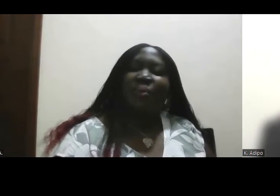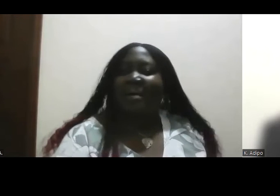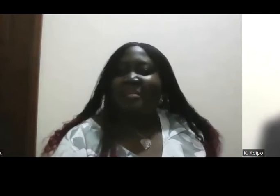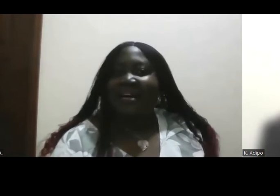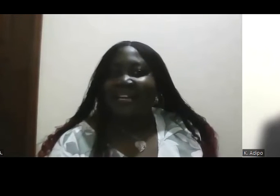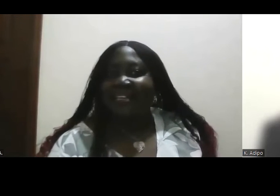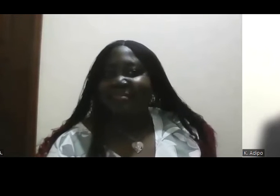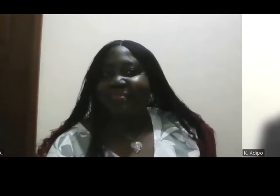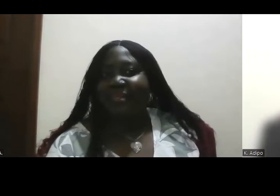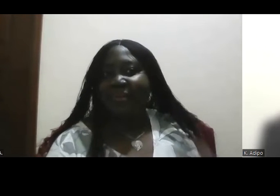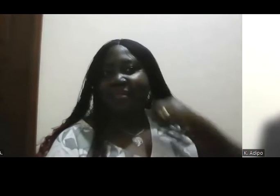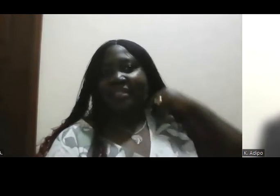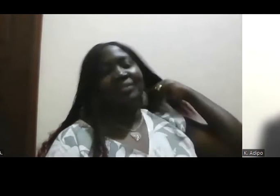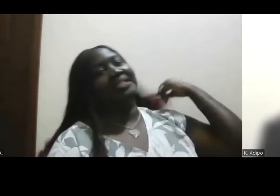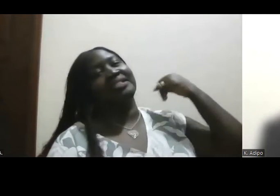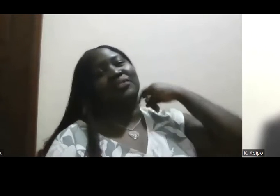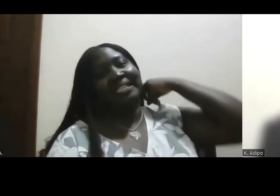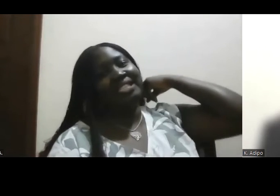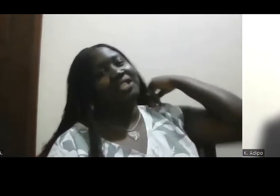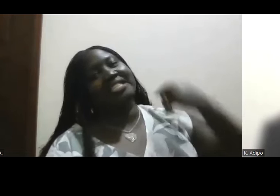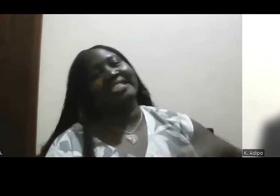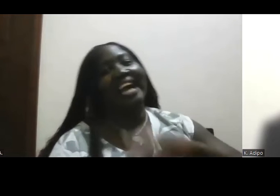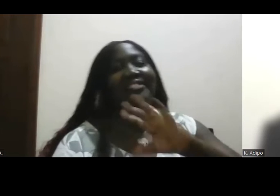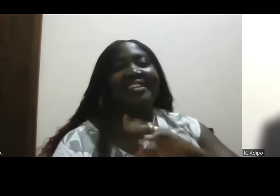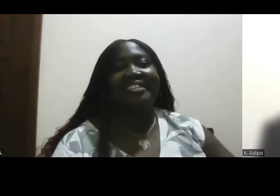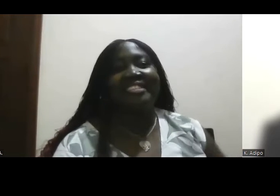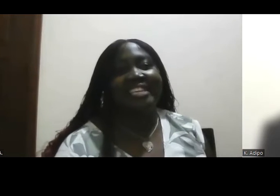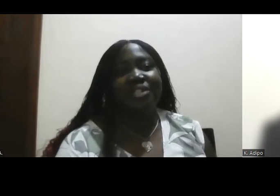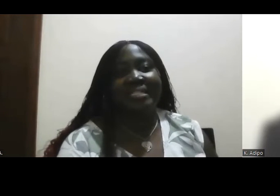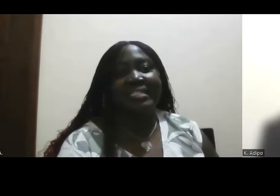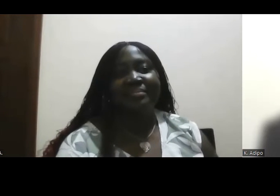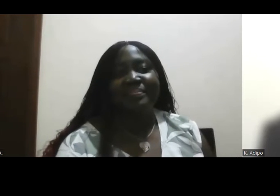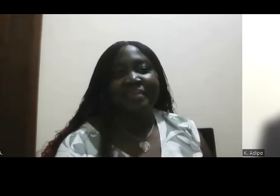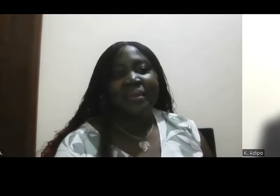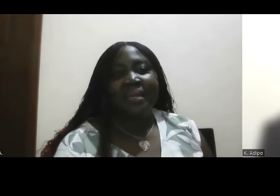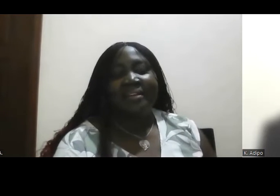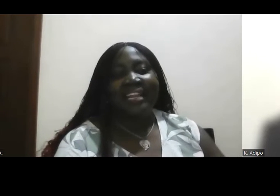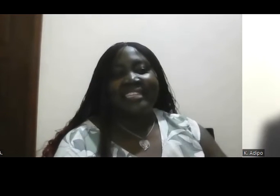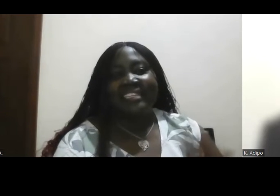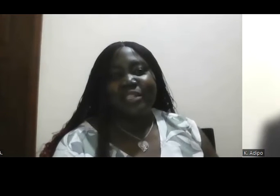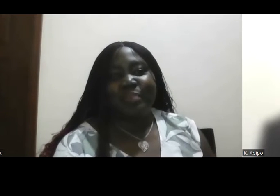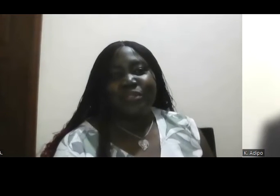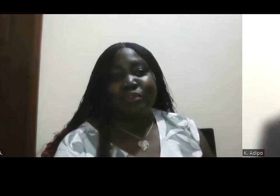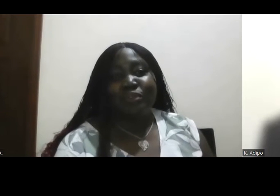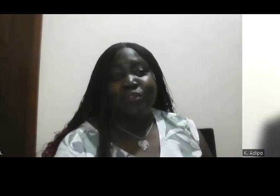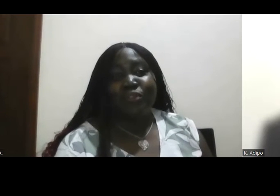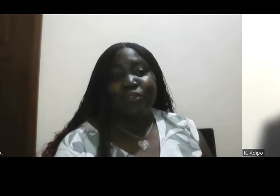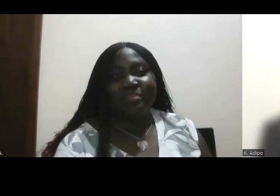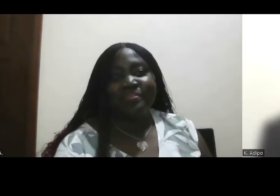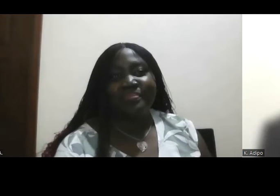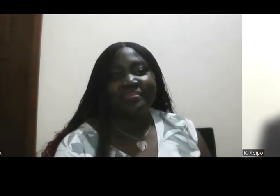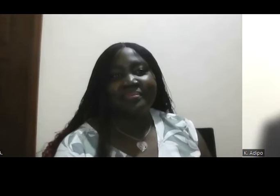in short, who am I? You know, it's quite interesting having these sessions right in the space of